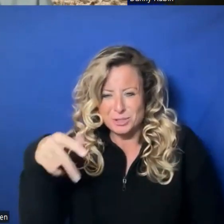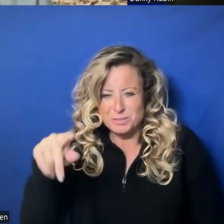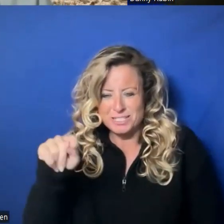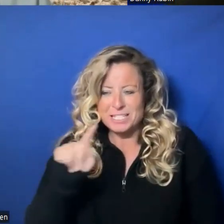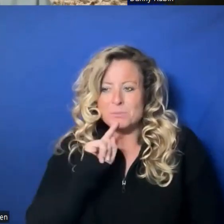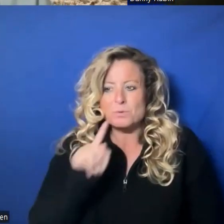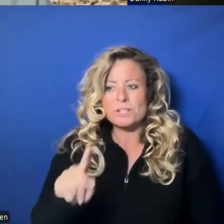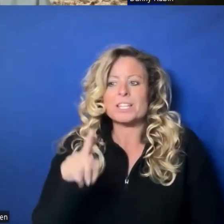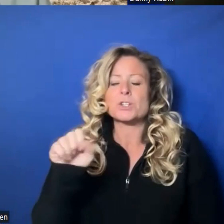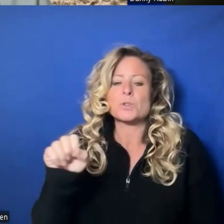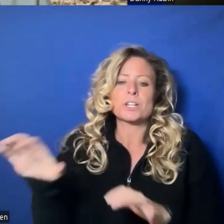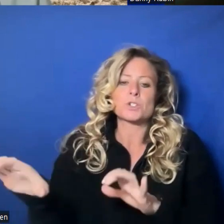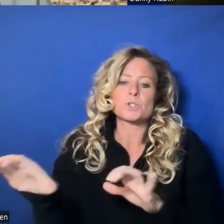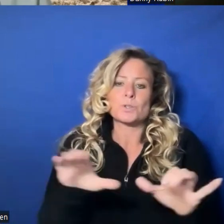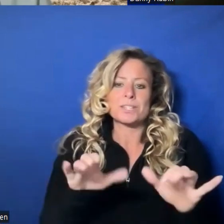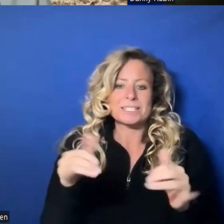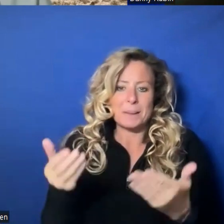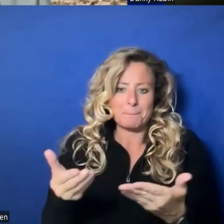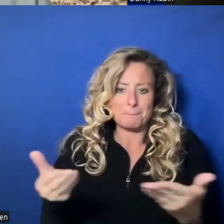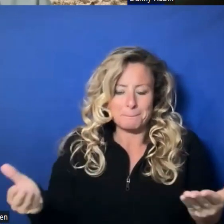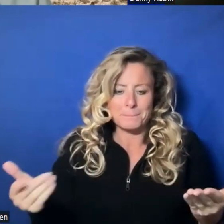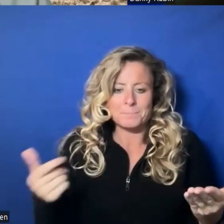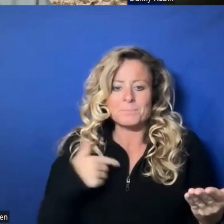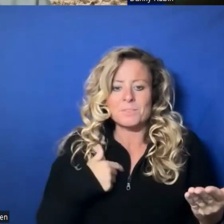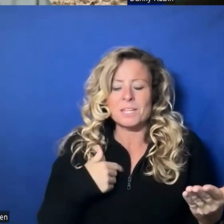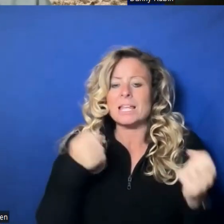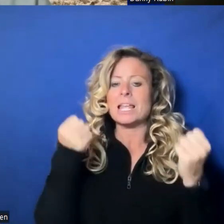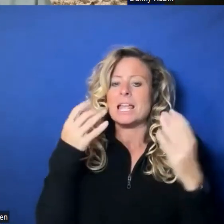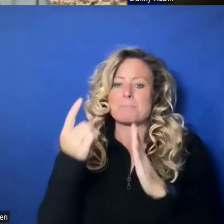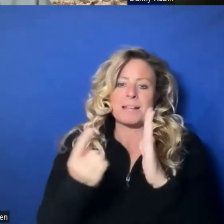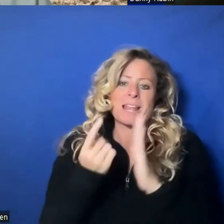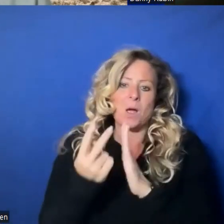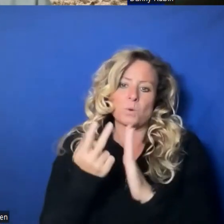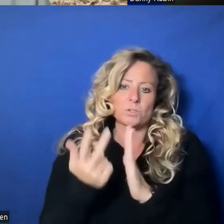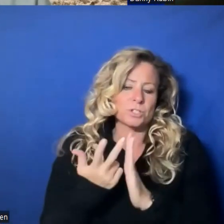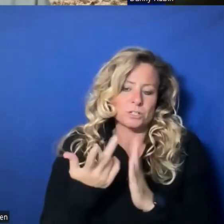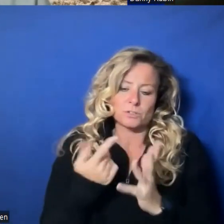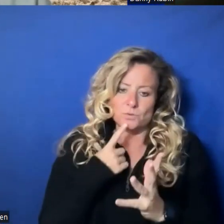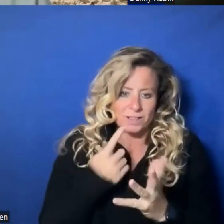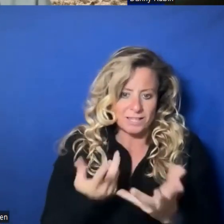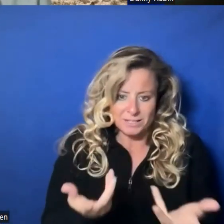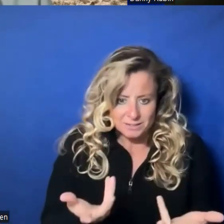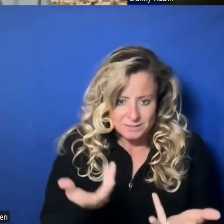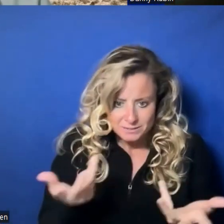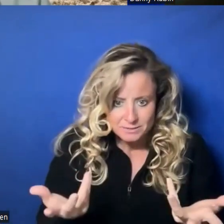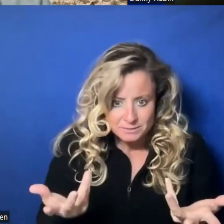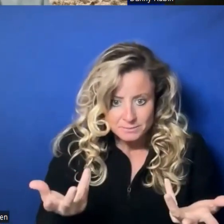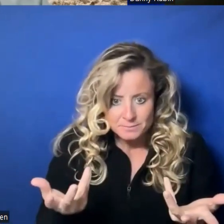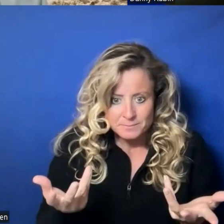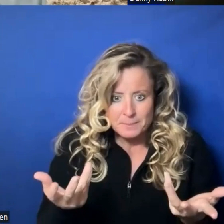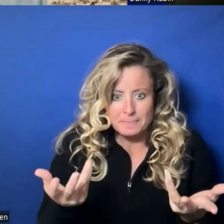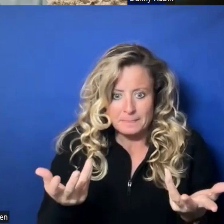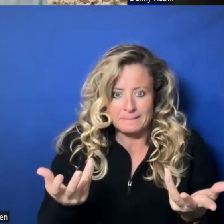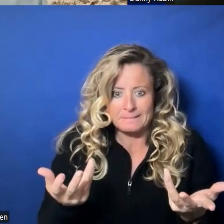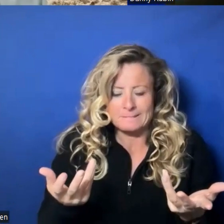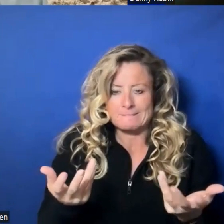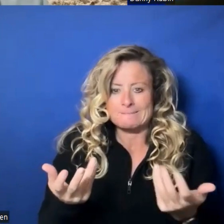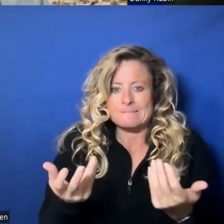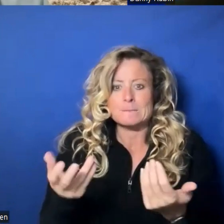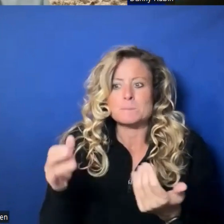can do the same work in a matter of hours, and it will cost like almost